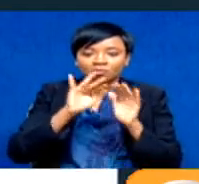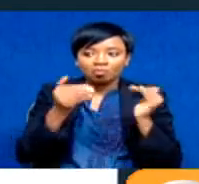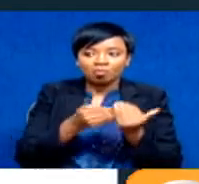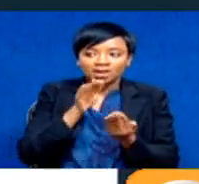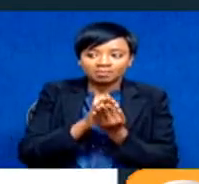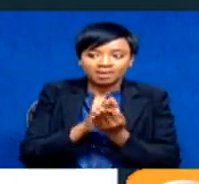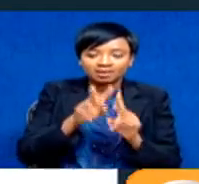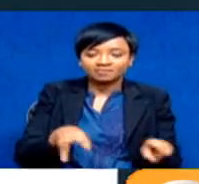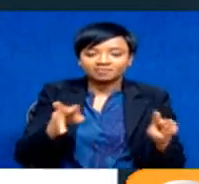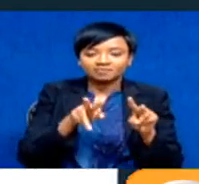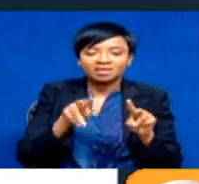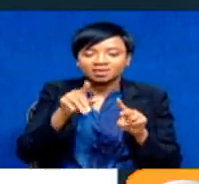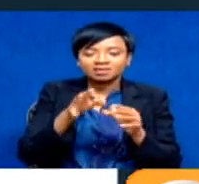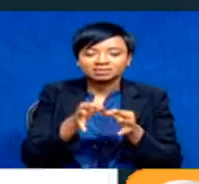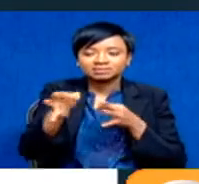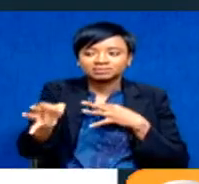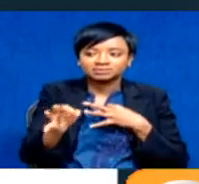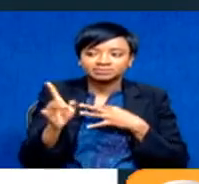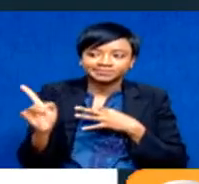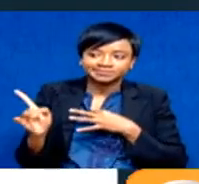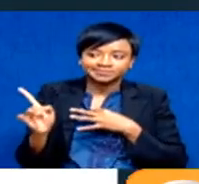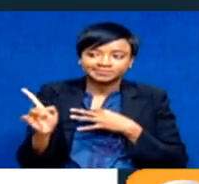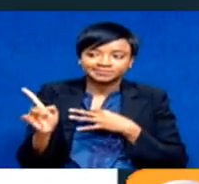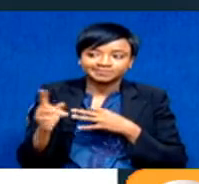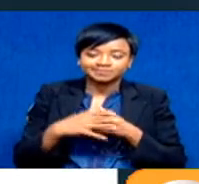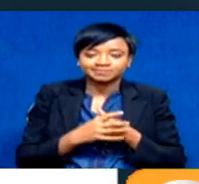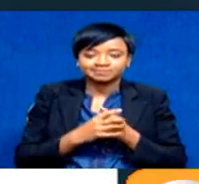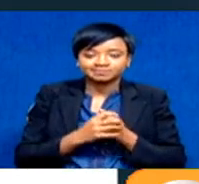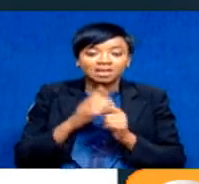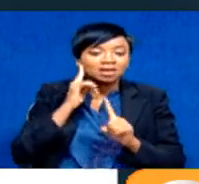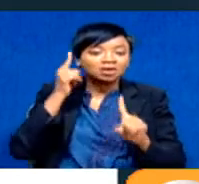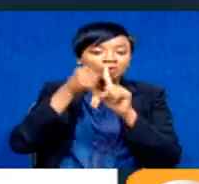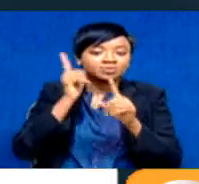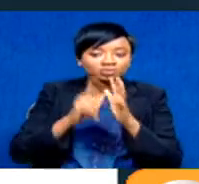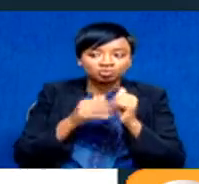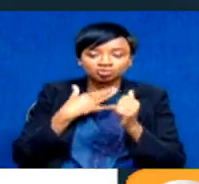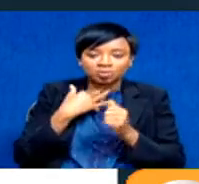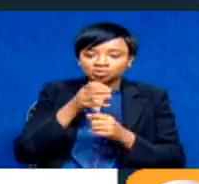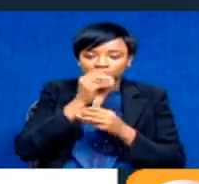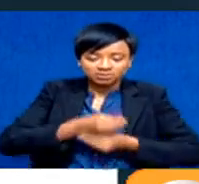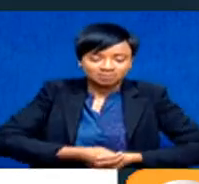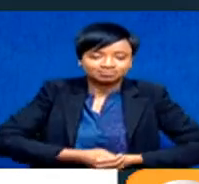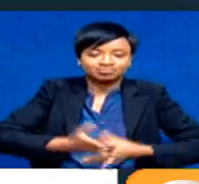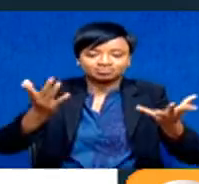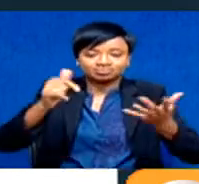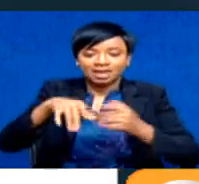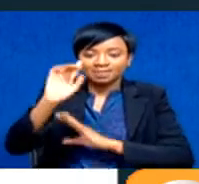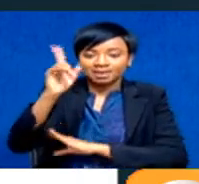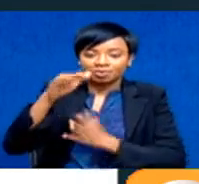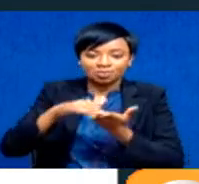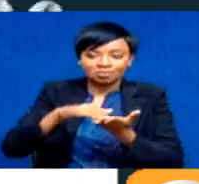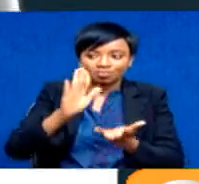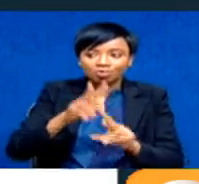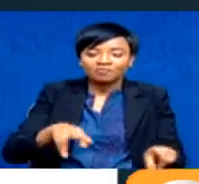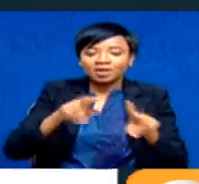approximately 11.8 kilometers long. The objective of this project was to increase water supply in Nairobi County